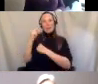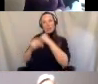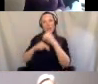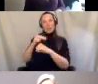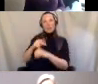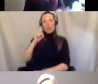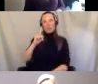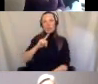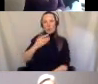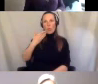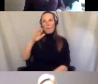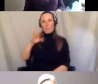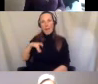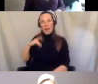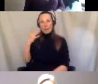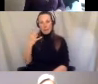you, Megan,